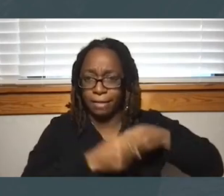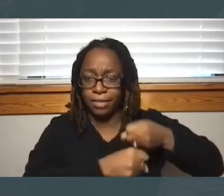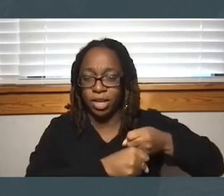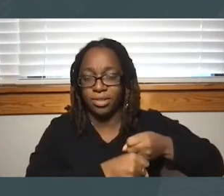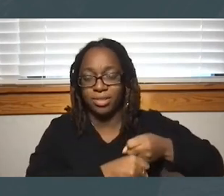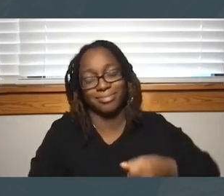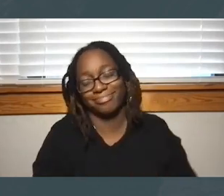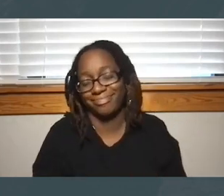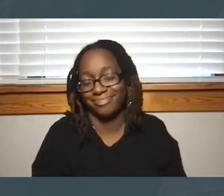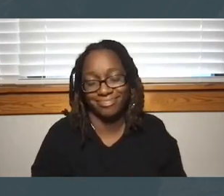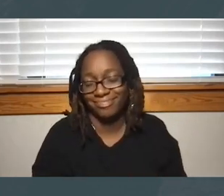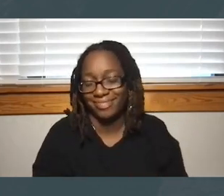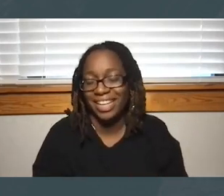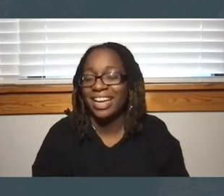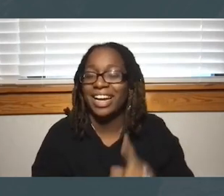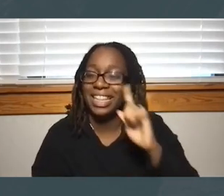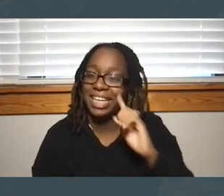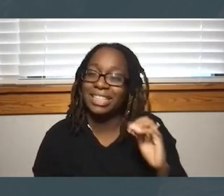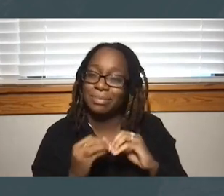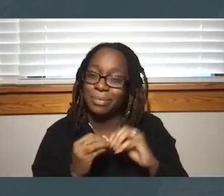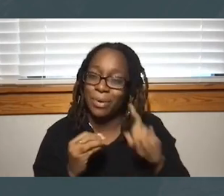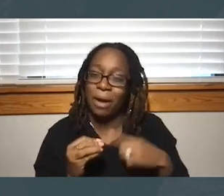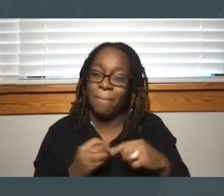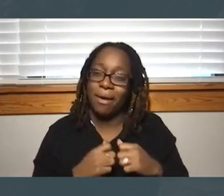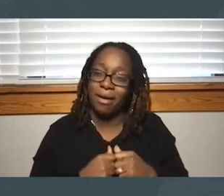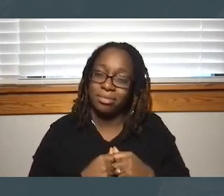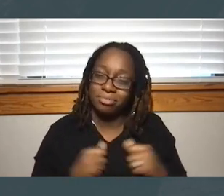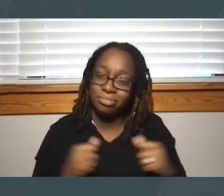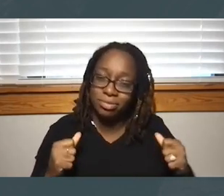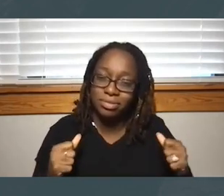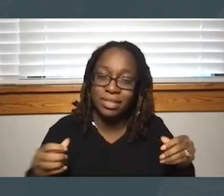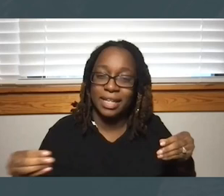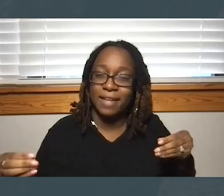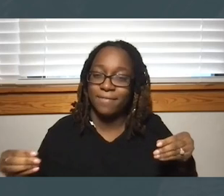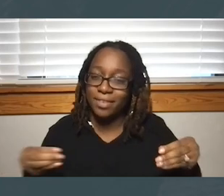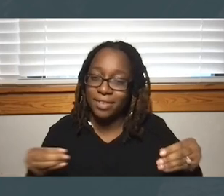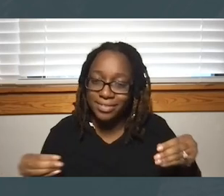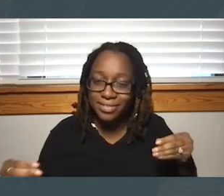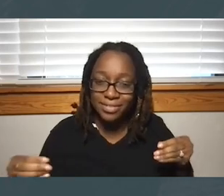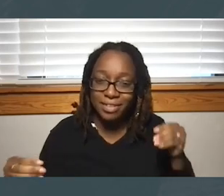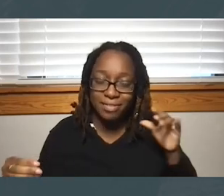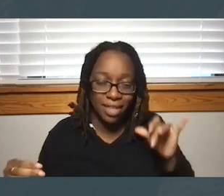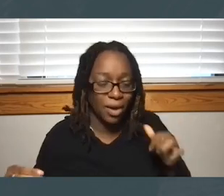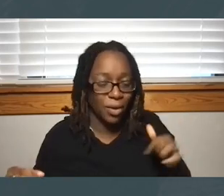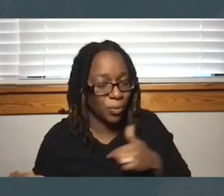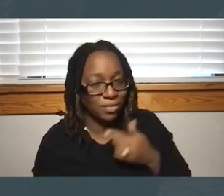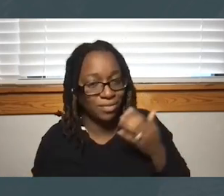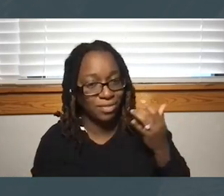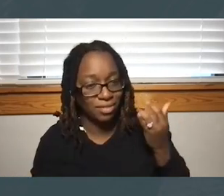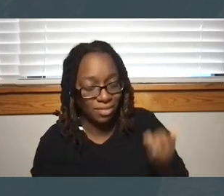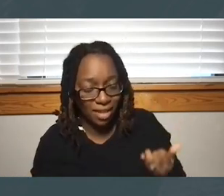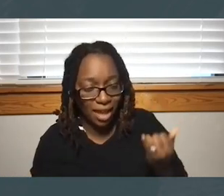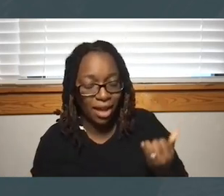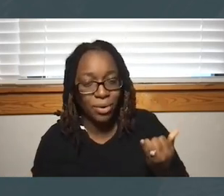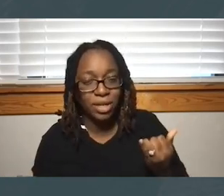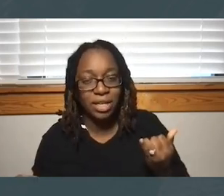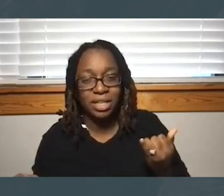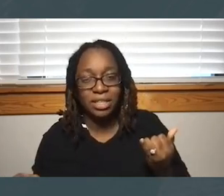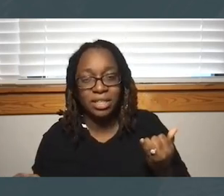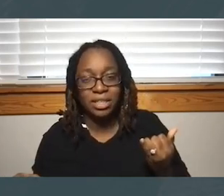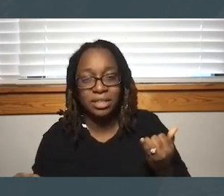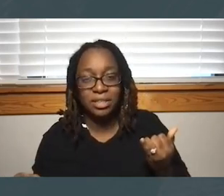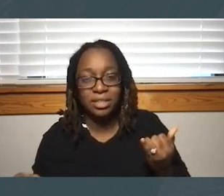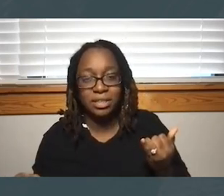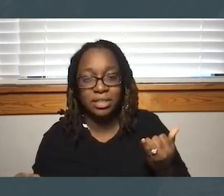openness and vitality and a connection that was there that I think maybe we're more belated, we're like